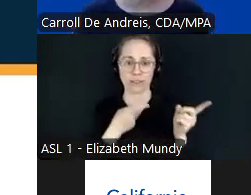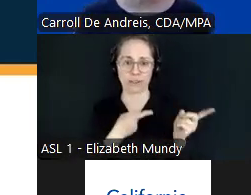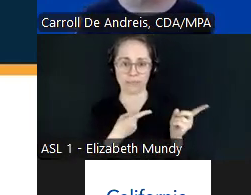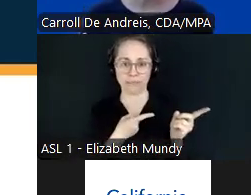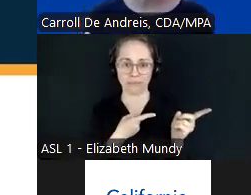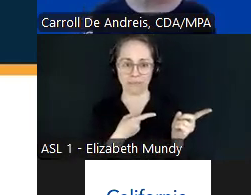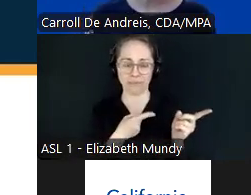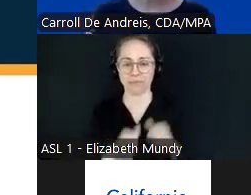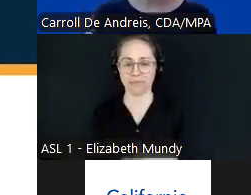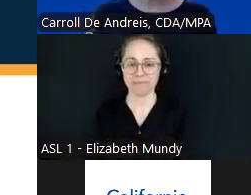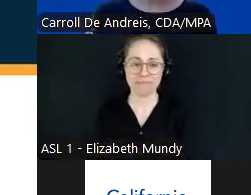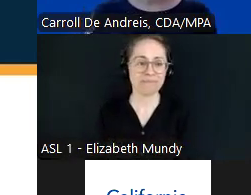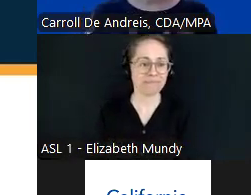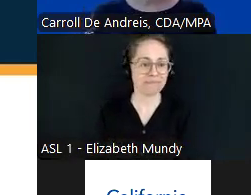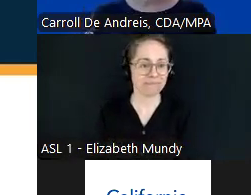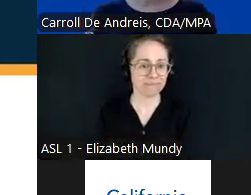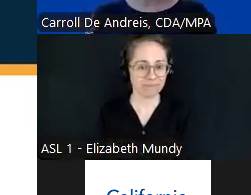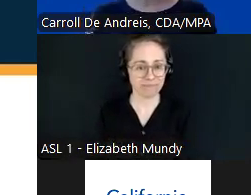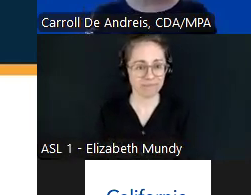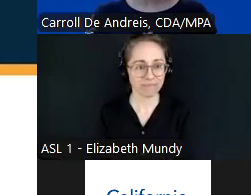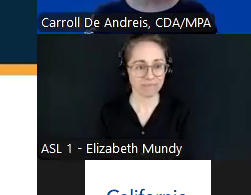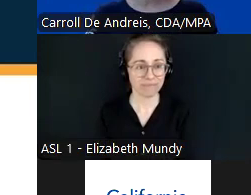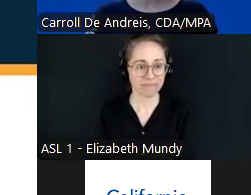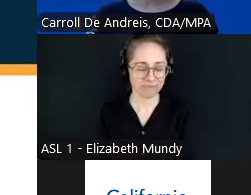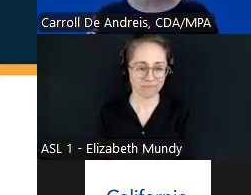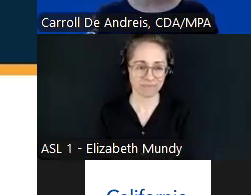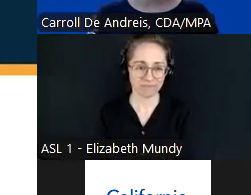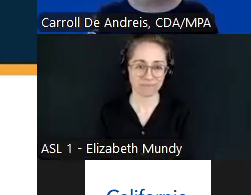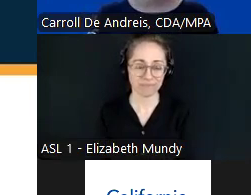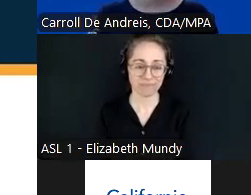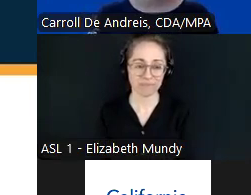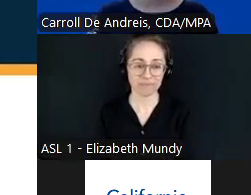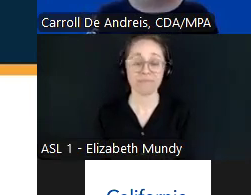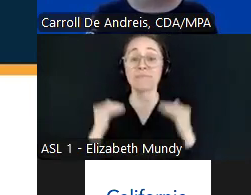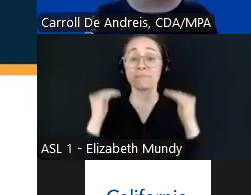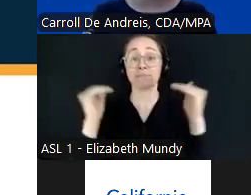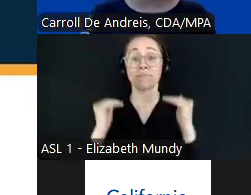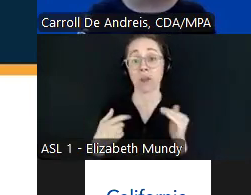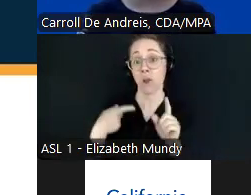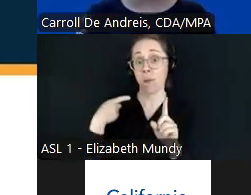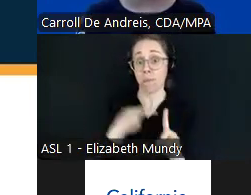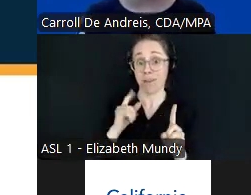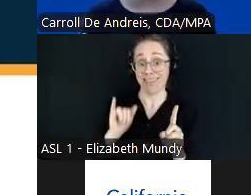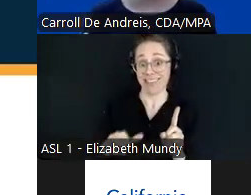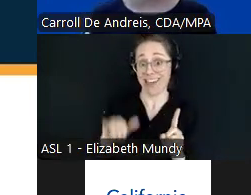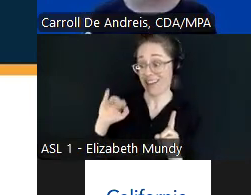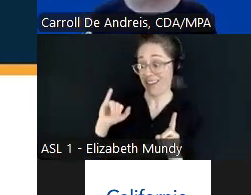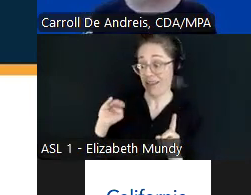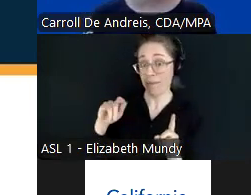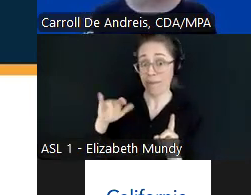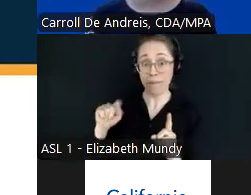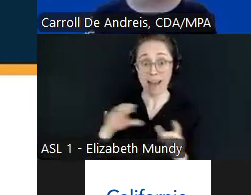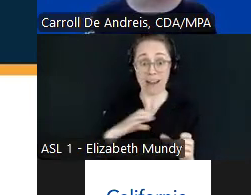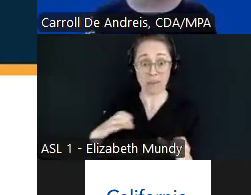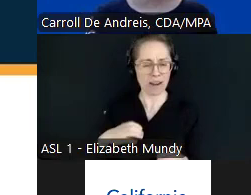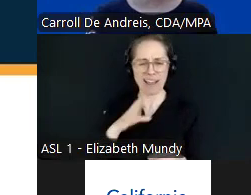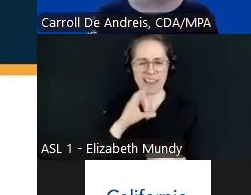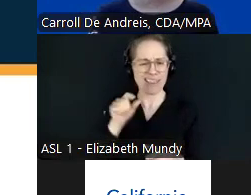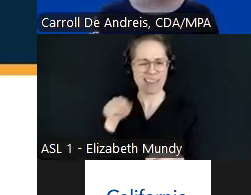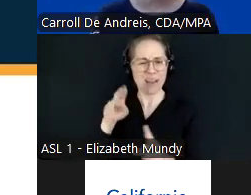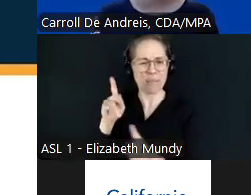engage@aging.ca.gov. I want to go over the purpose of the IMPACT Committee. The purpose of implementing the master plan in